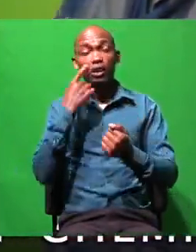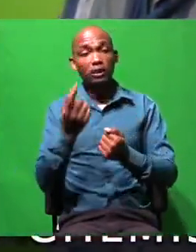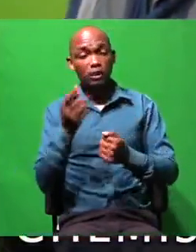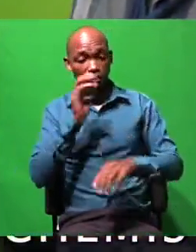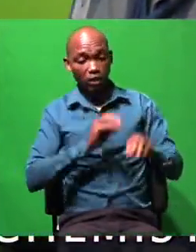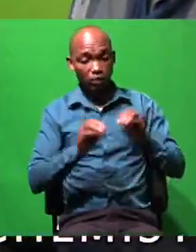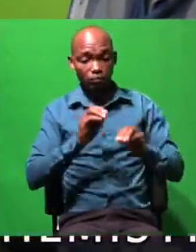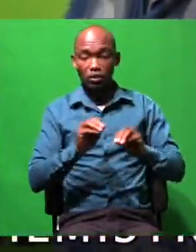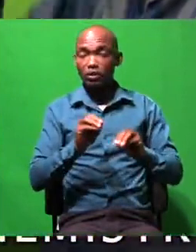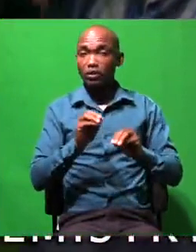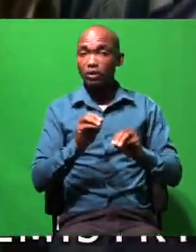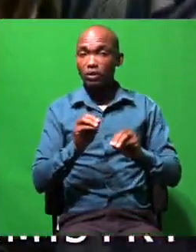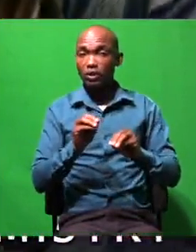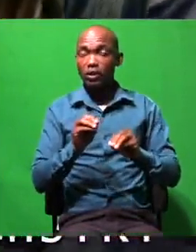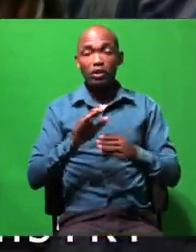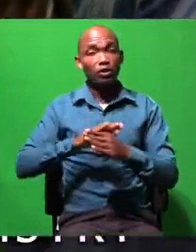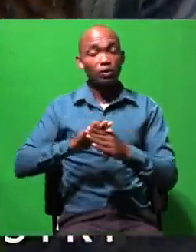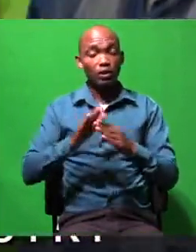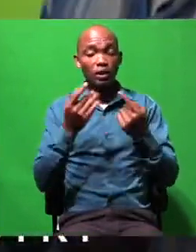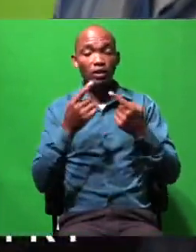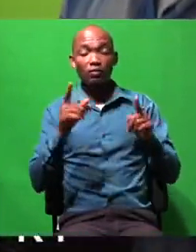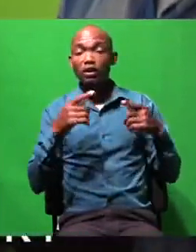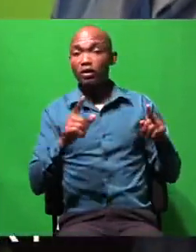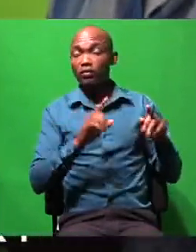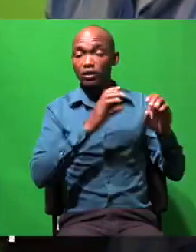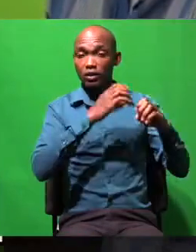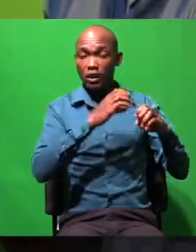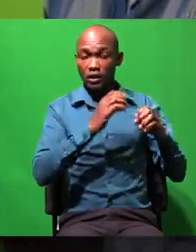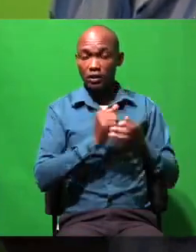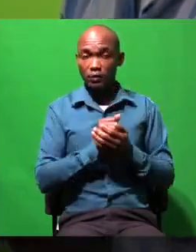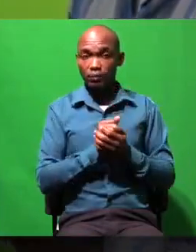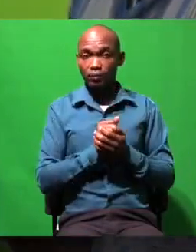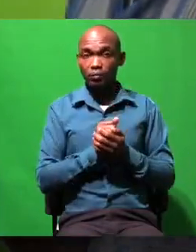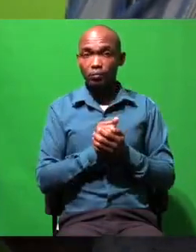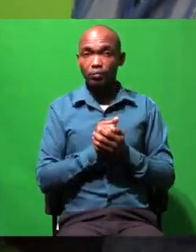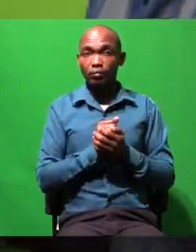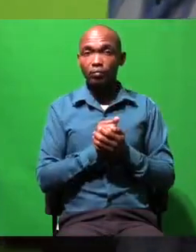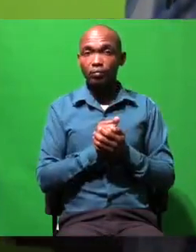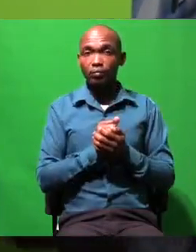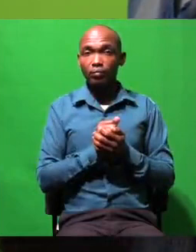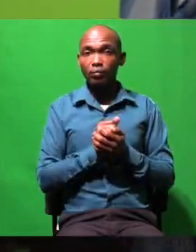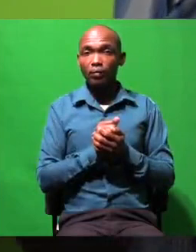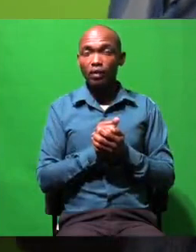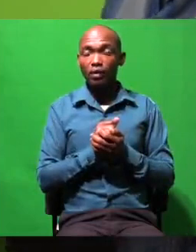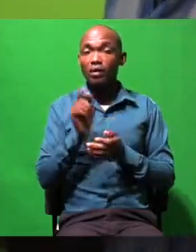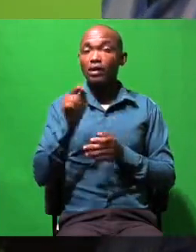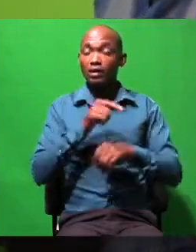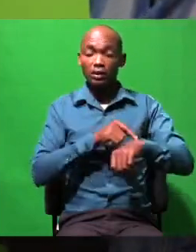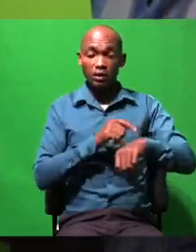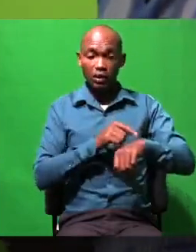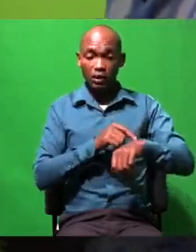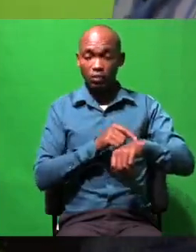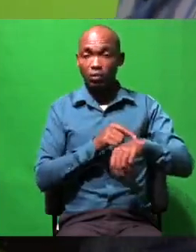see that chemistry overlapping many of sciences. At that